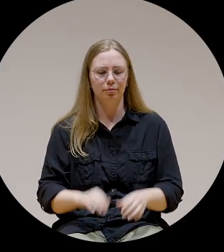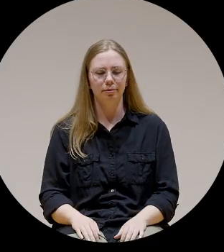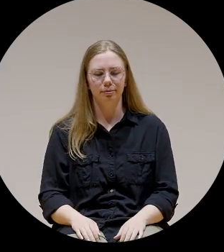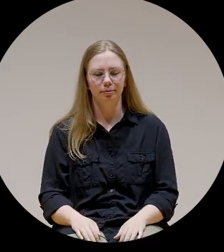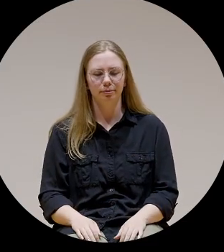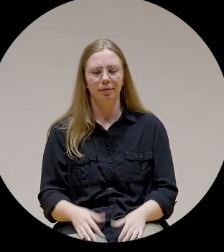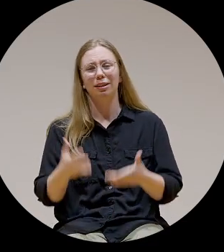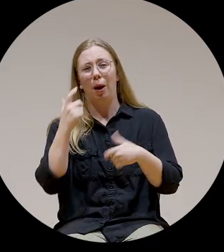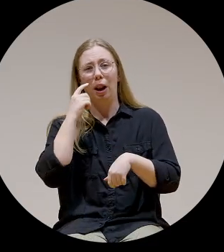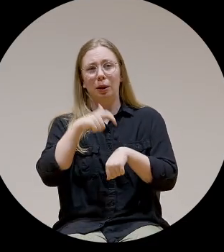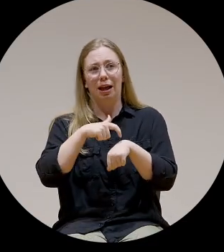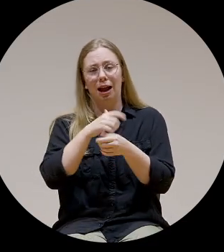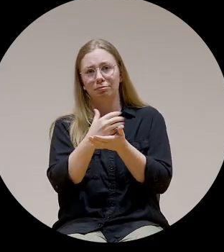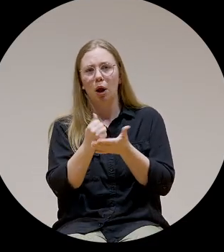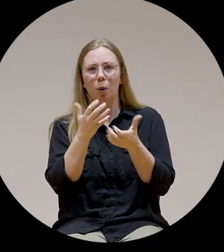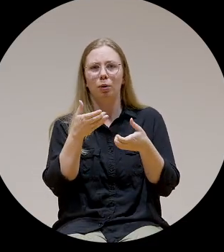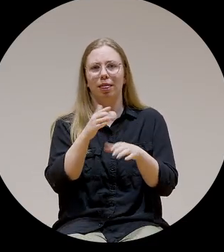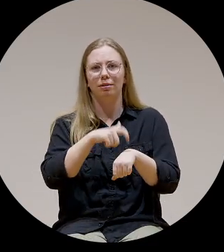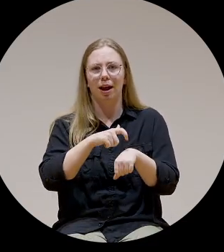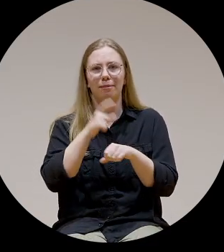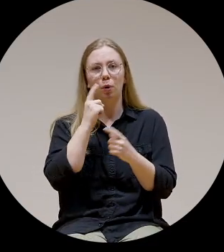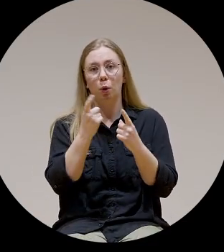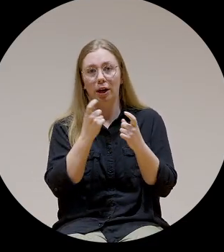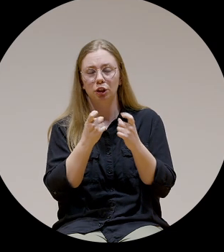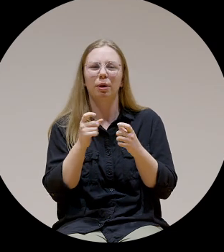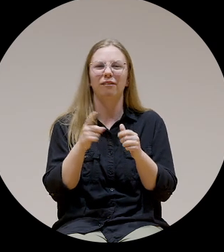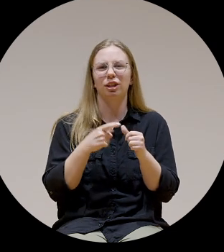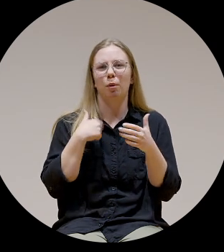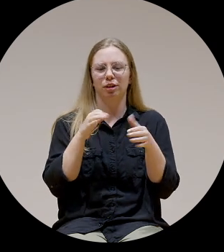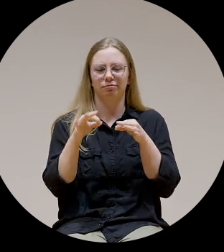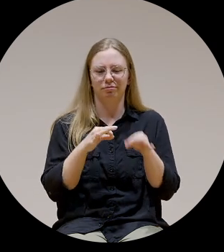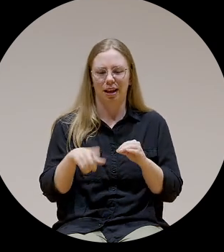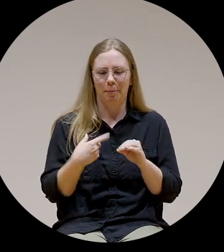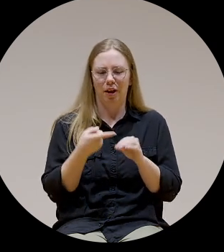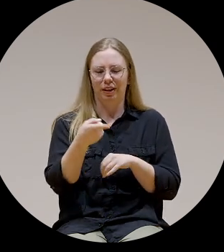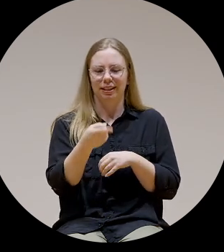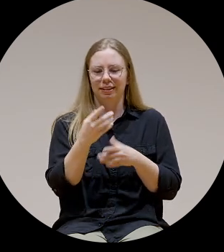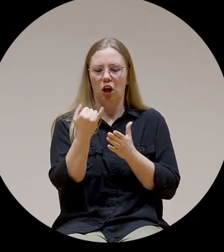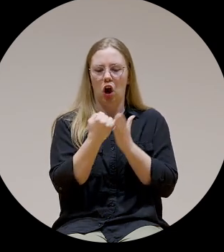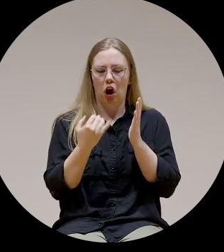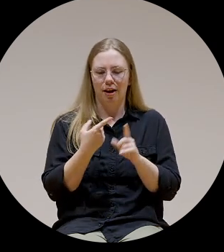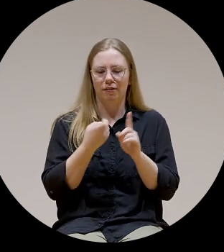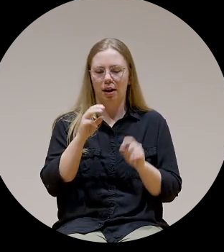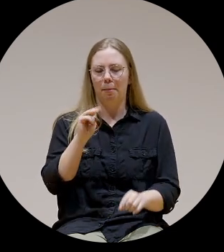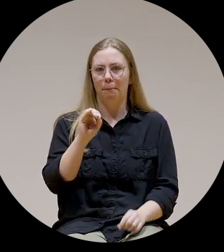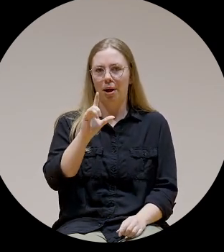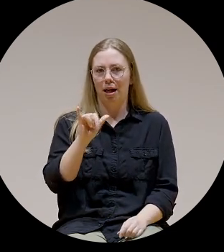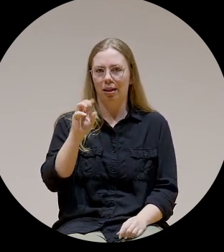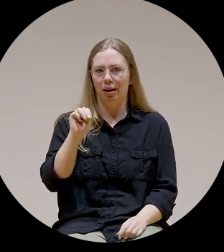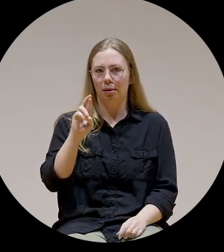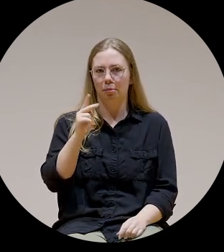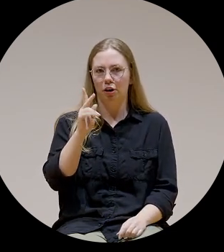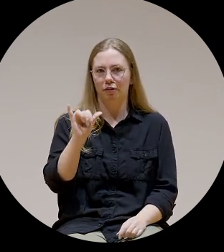wanted to highlight the piece in the exhibition by Molly Murphy Adams called "Four Horses Running Fast." And I wanted